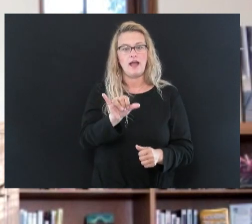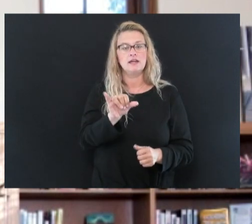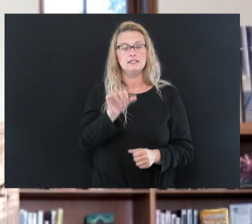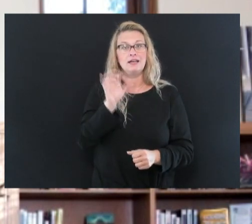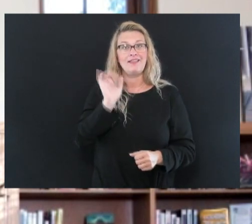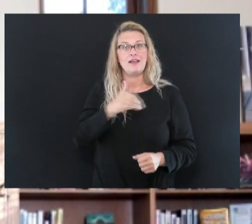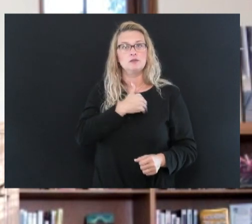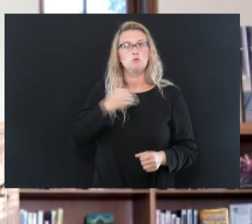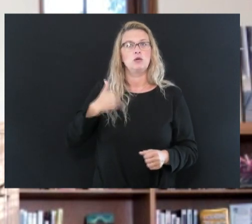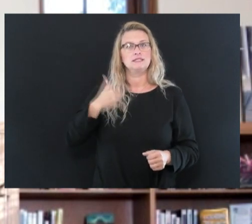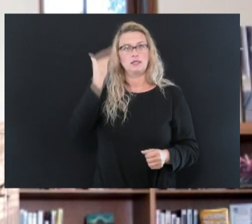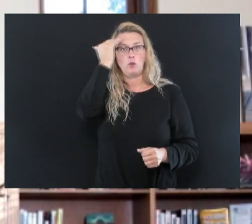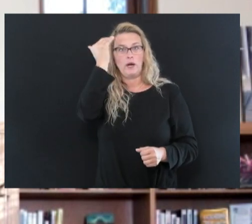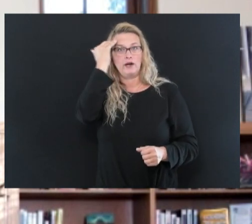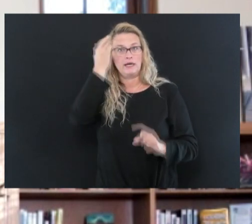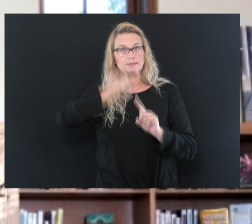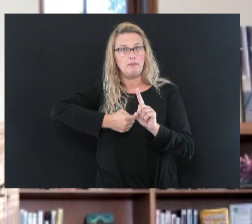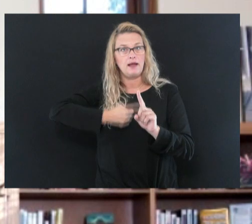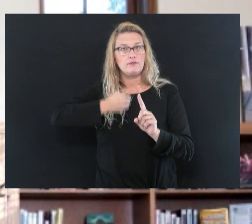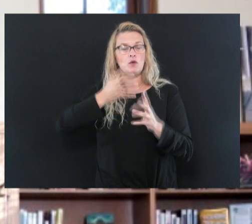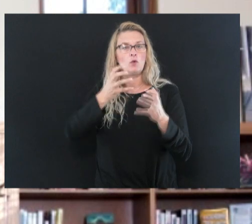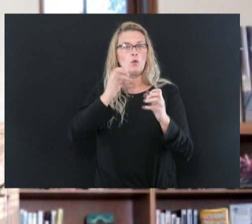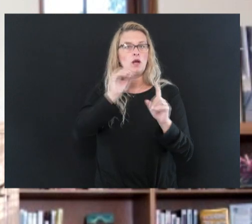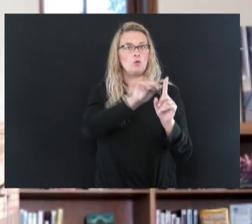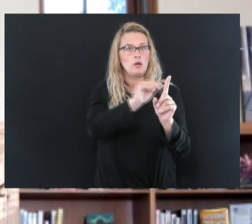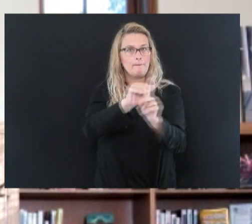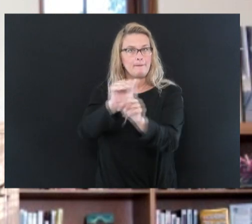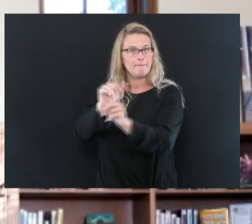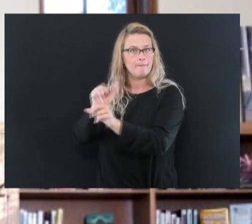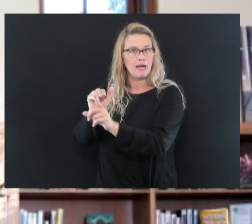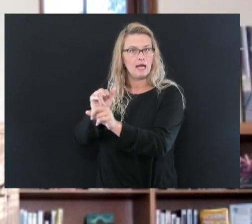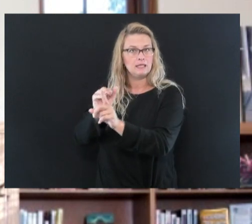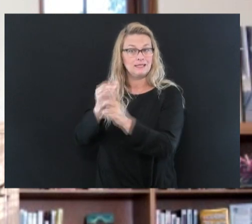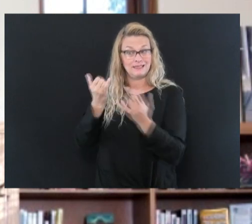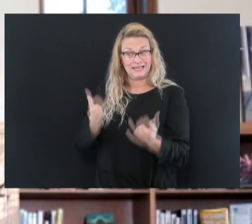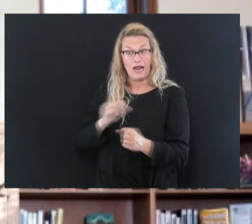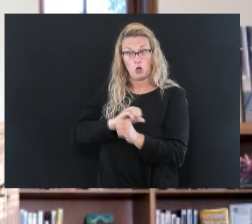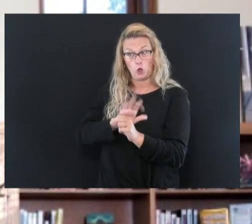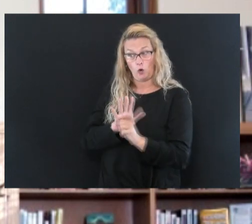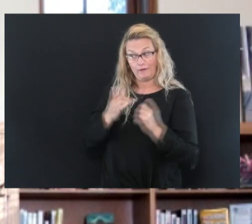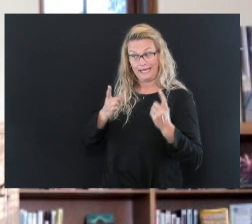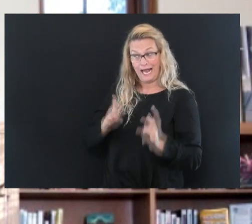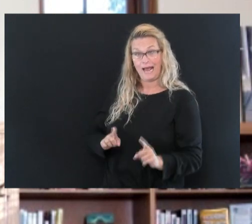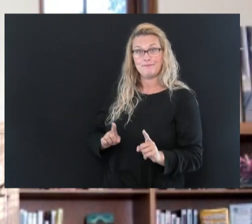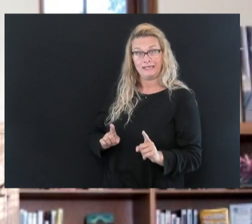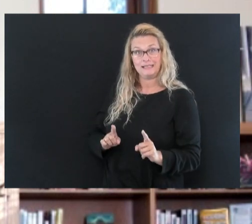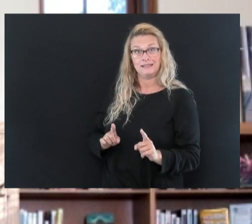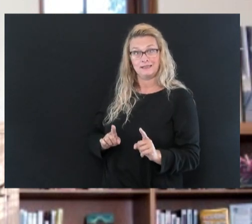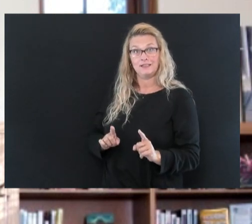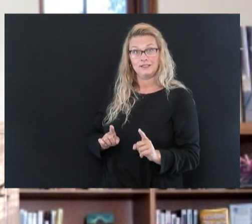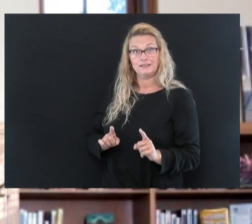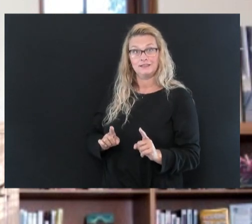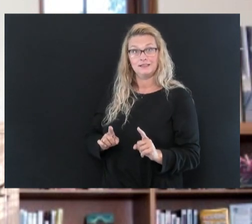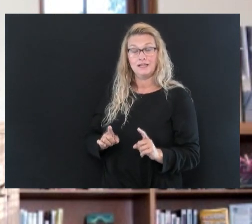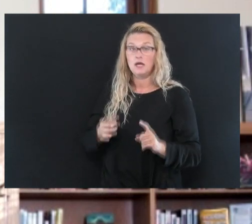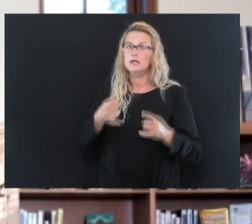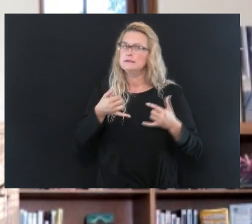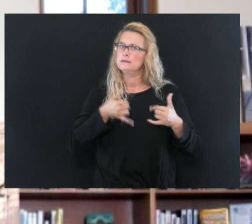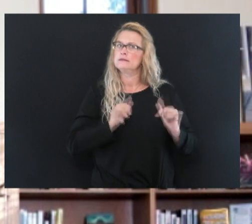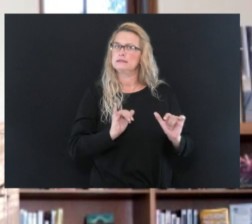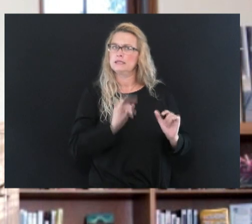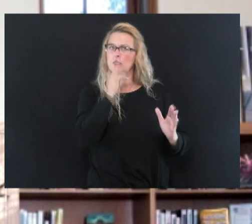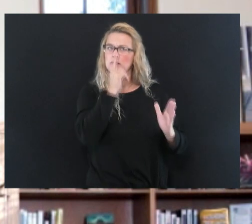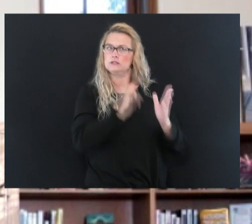Breast Cancer Awareness Month, and we do want to remind women, even though it is COVID pandemic, that is still something to think